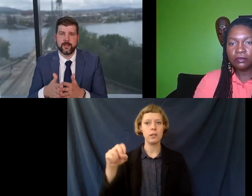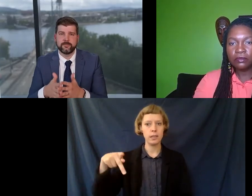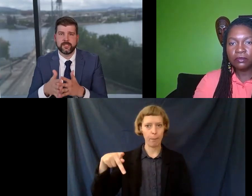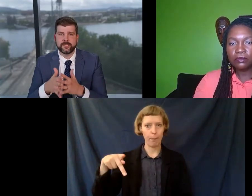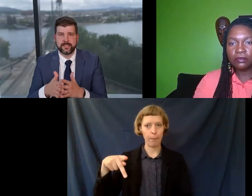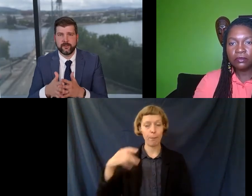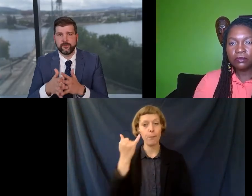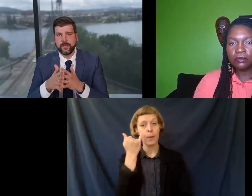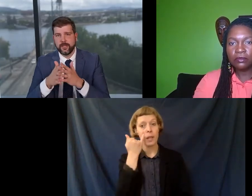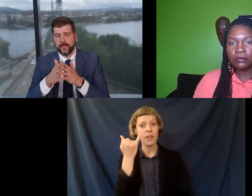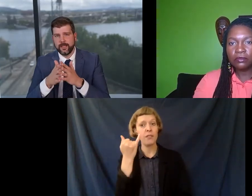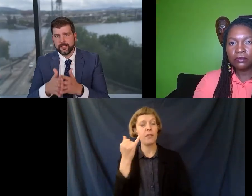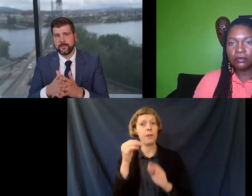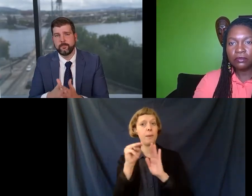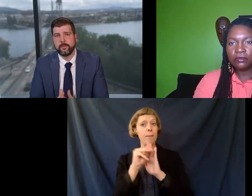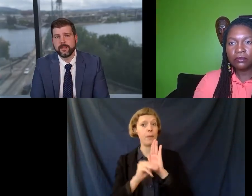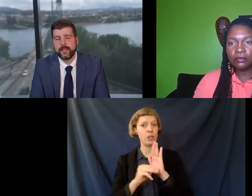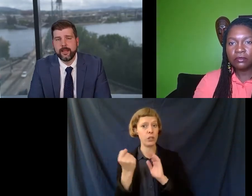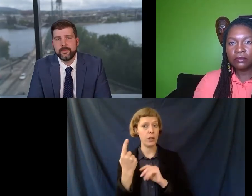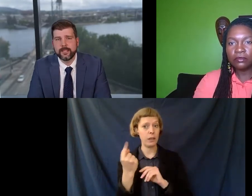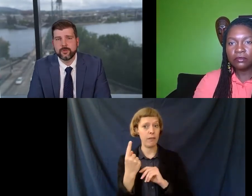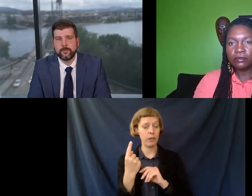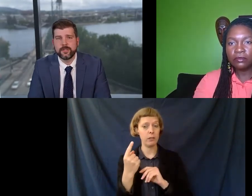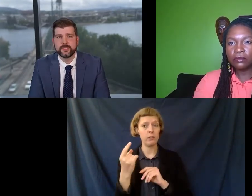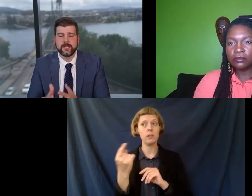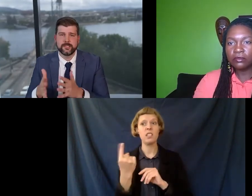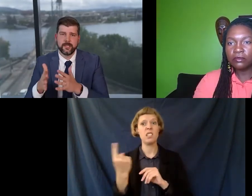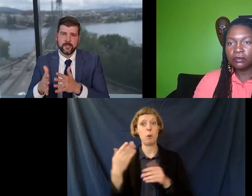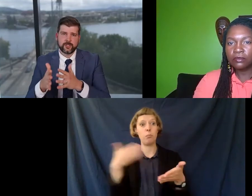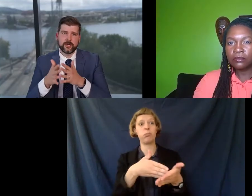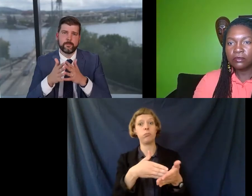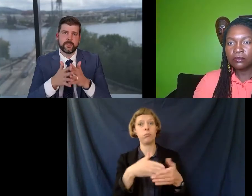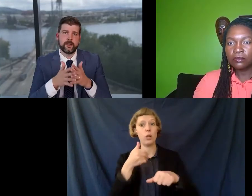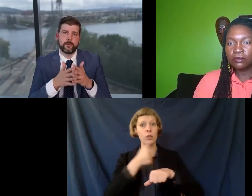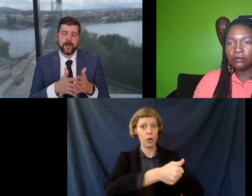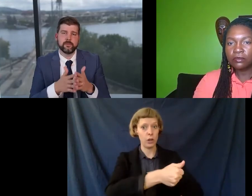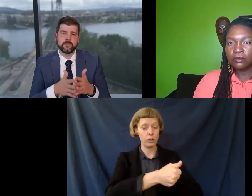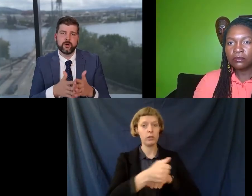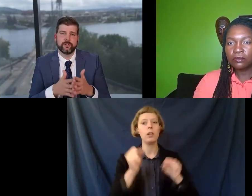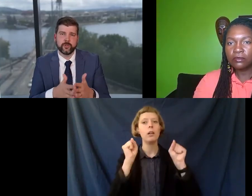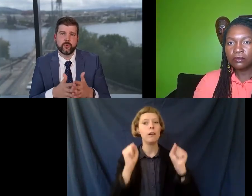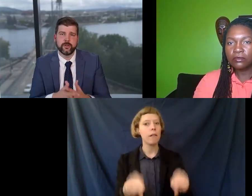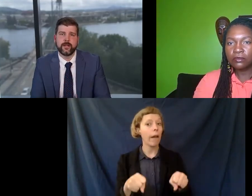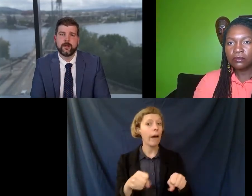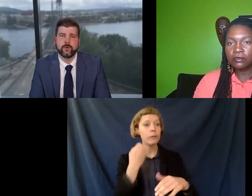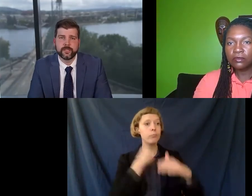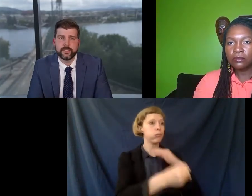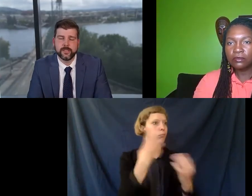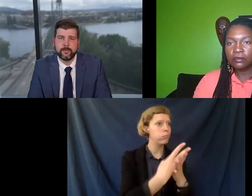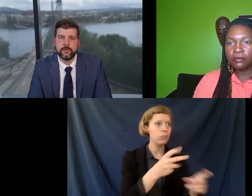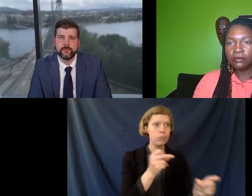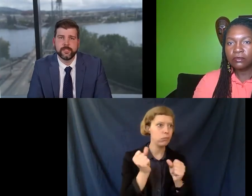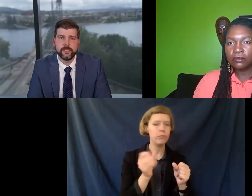11 crimes. And instead of implementing that mandatory prison sentence, trying to put them in a problem-solving court,